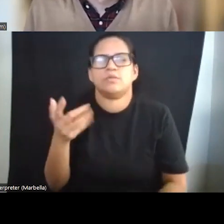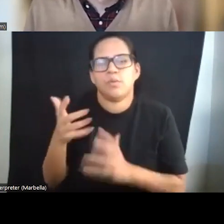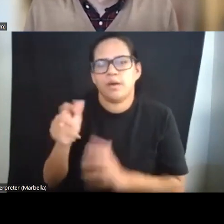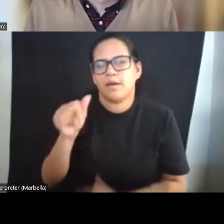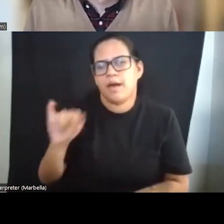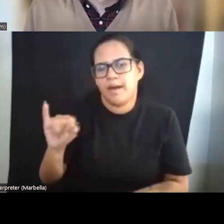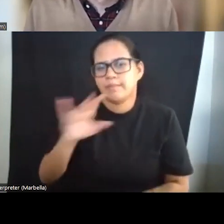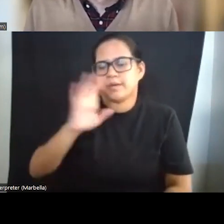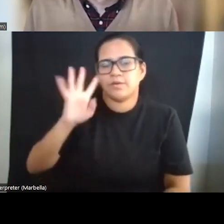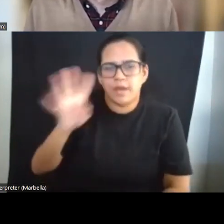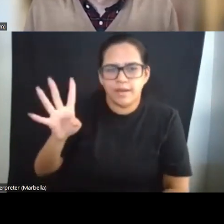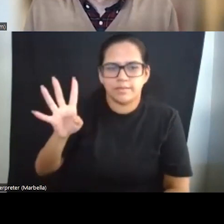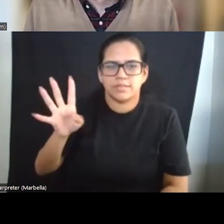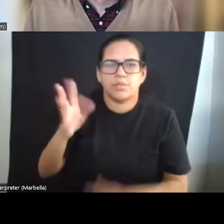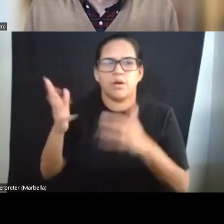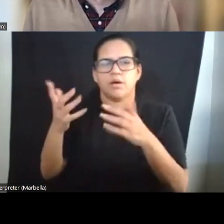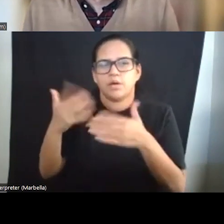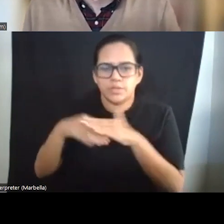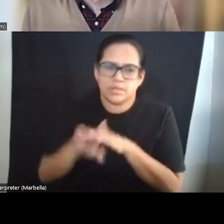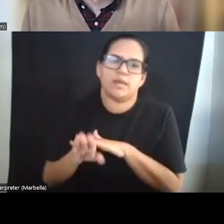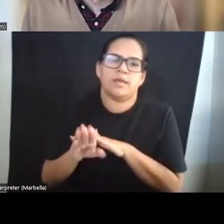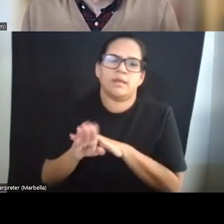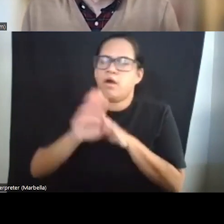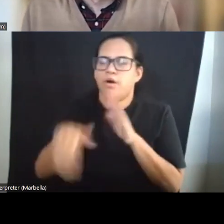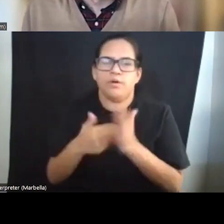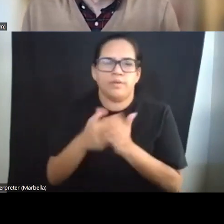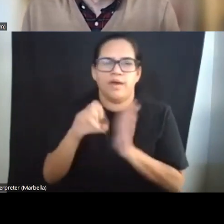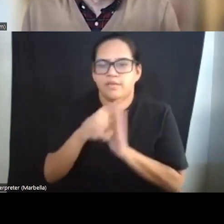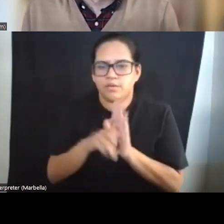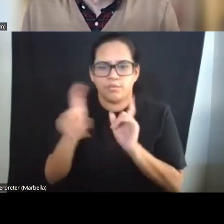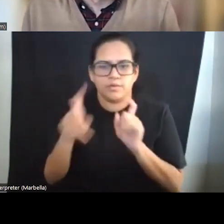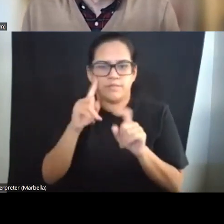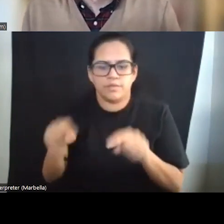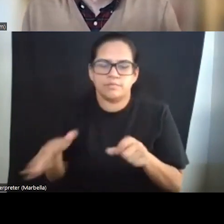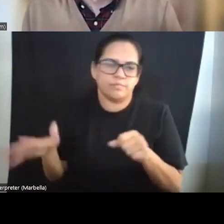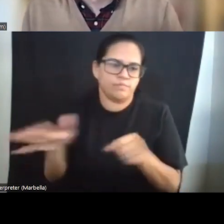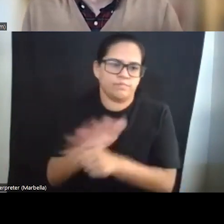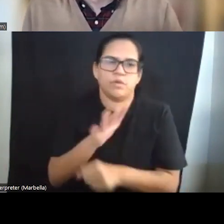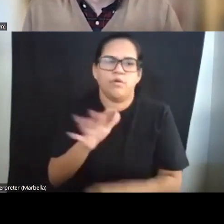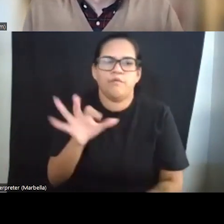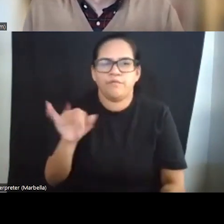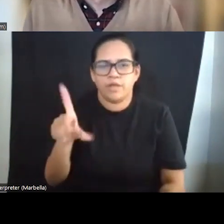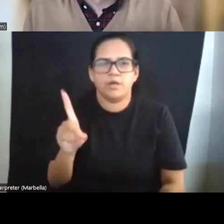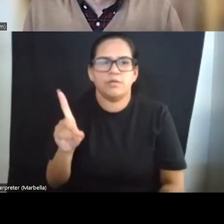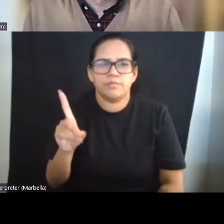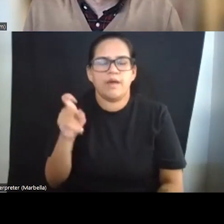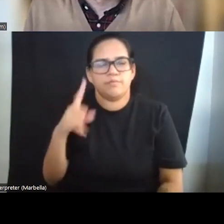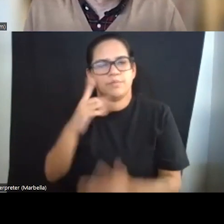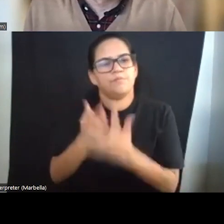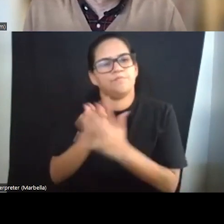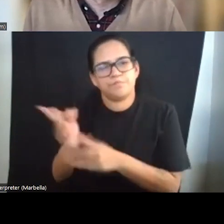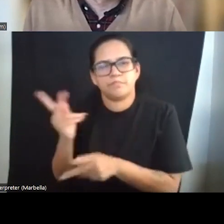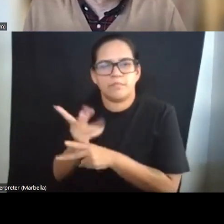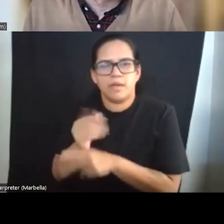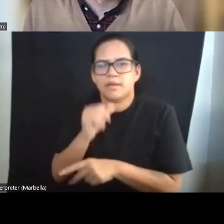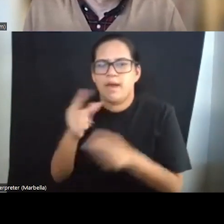AI is being created, what goes in, all of the ethical questions for this completely new field need to be thought through carefully. And that will